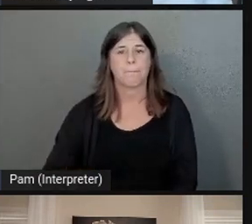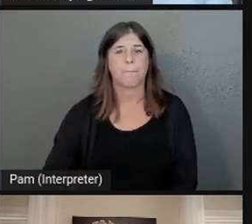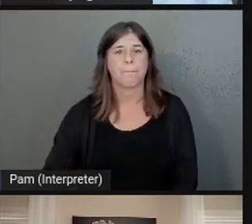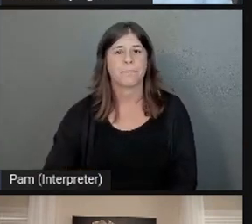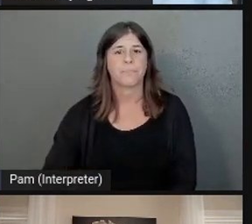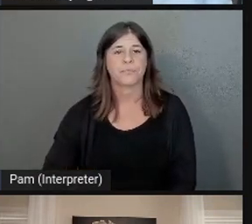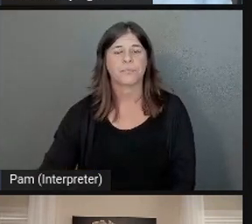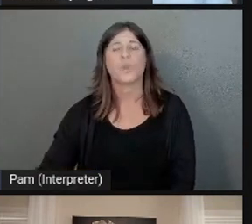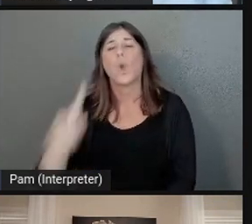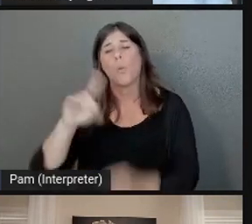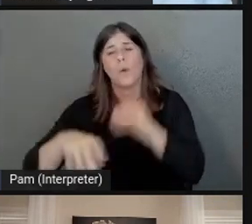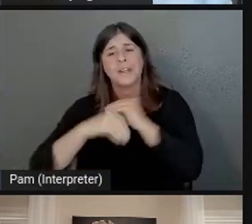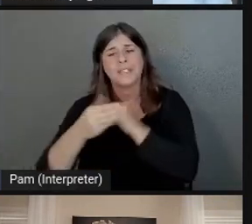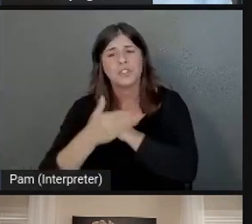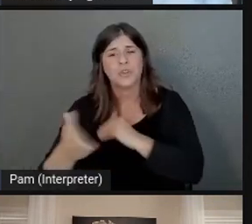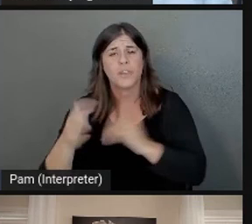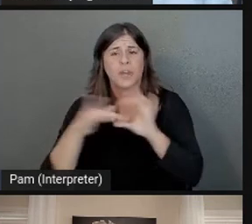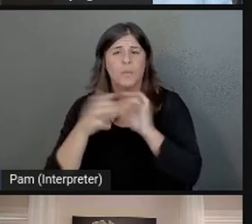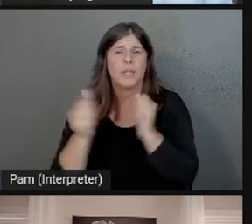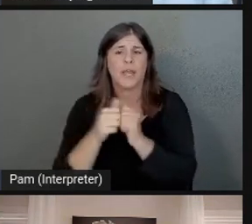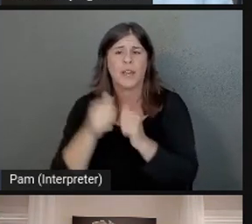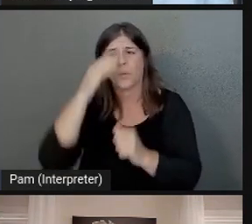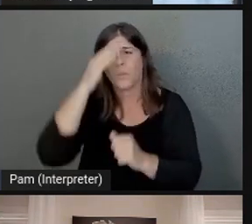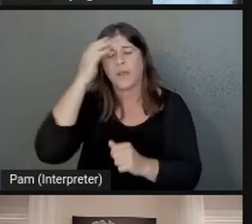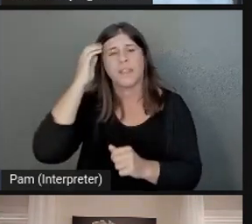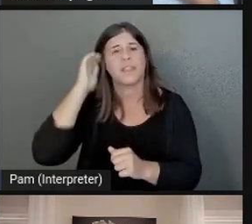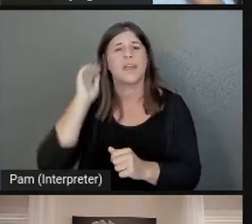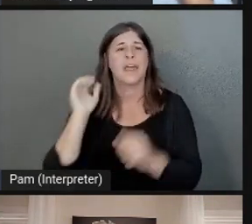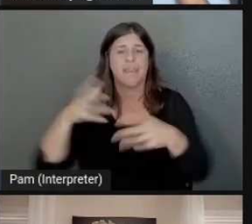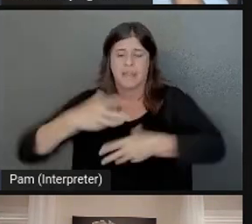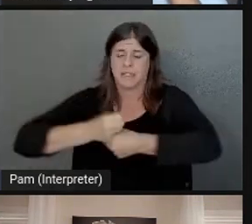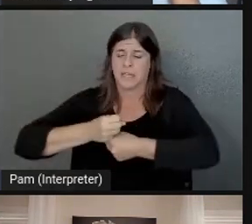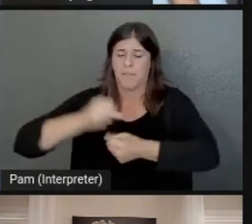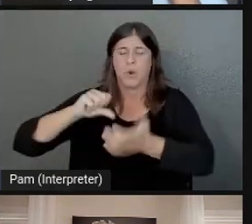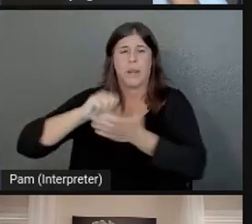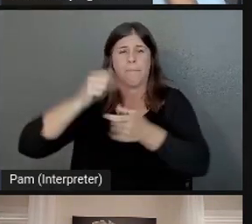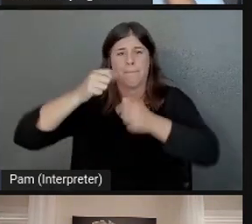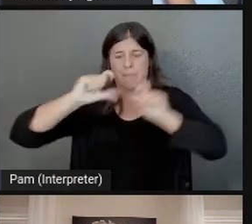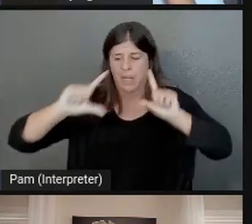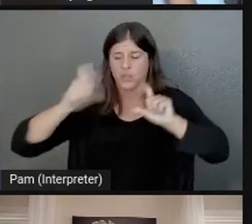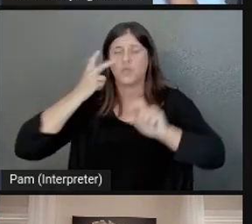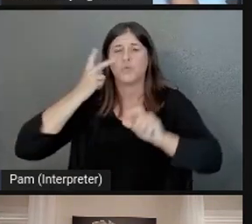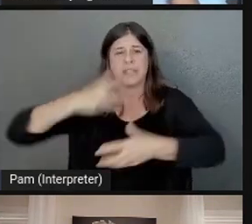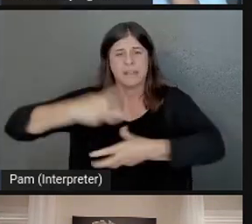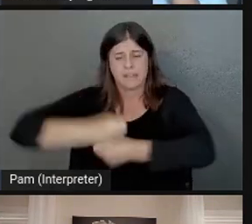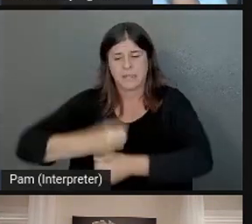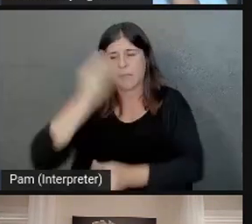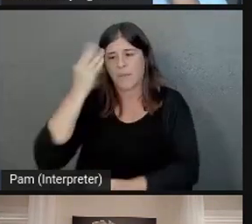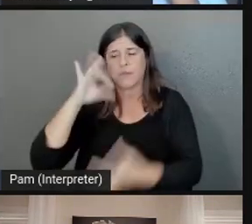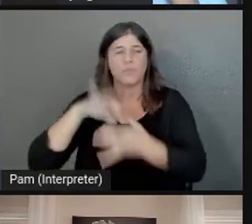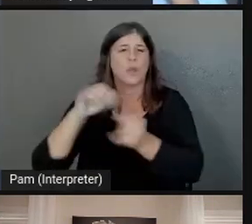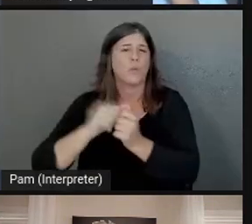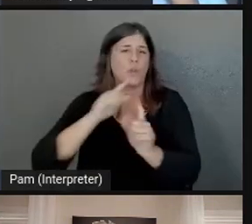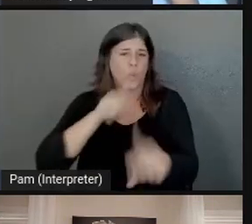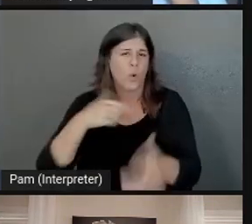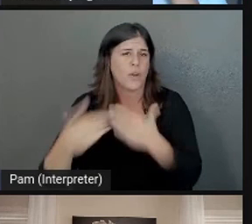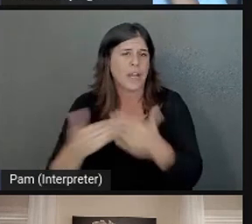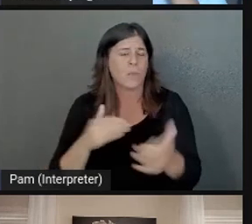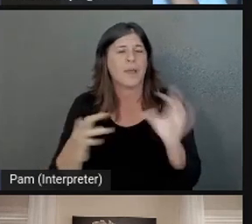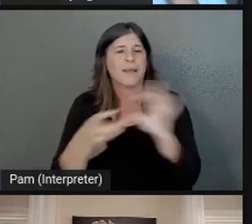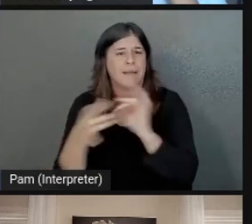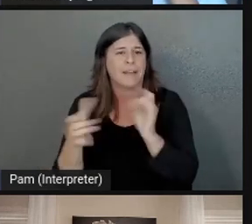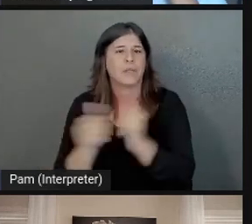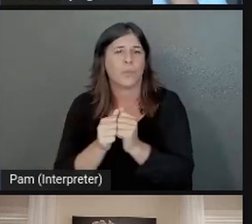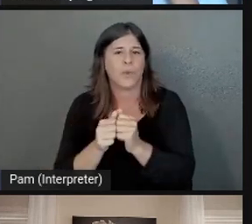One additional thing is that in terms of this summary page, you'll also have the summary information regarding your order. So associated